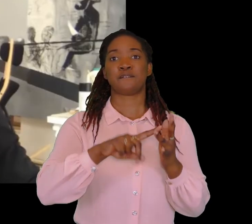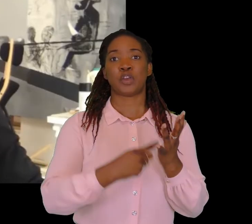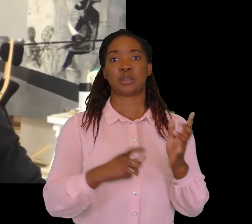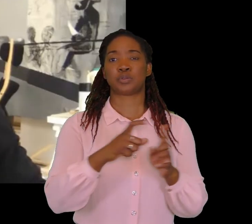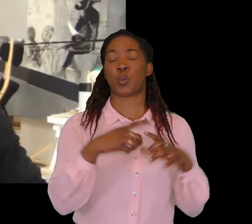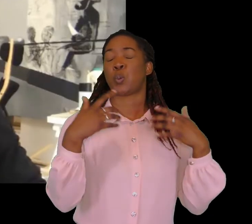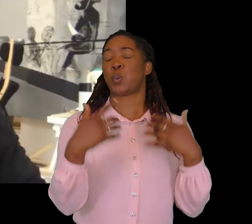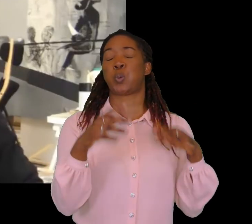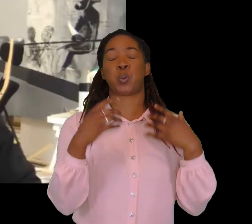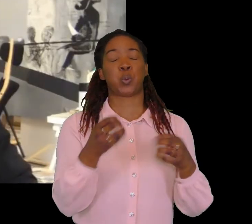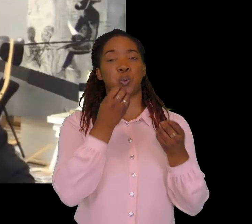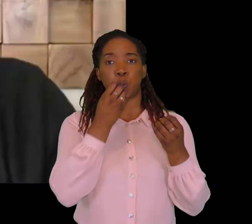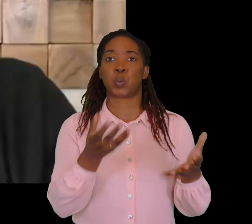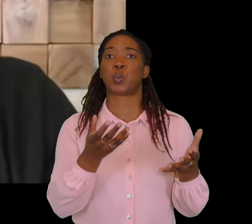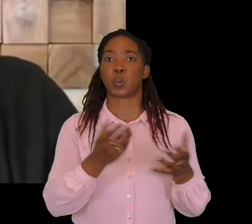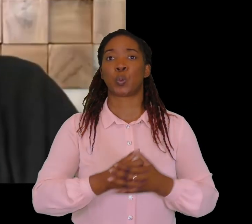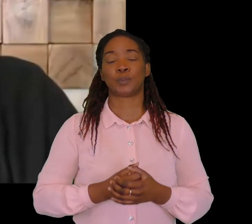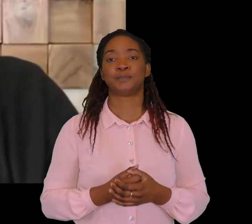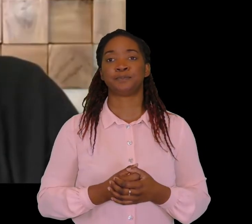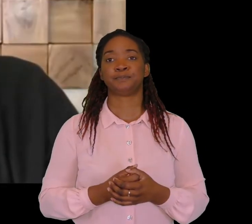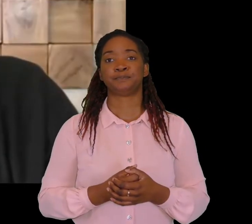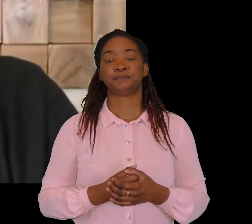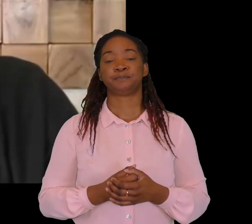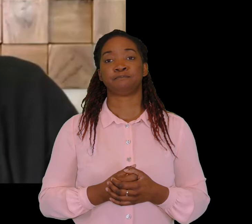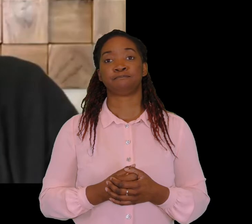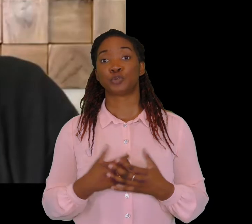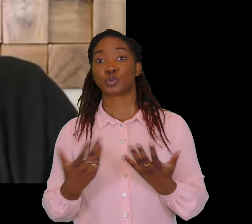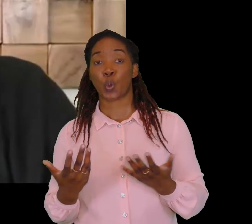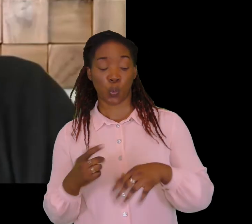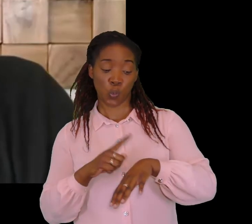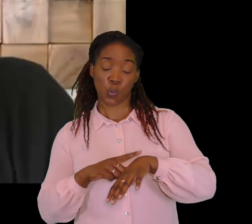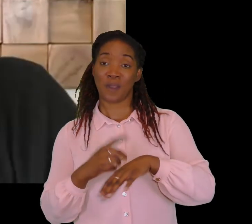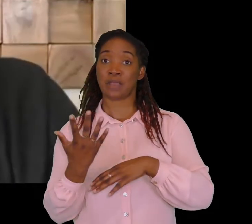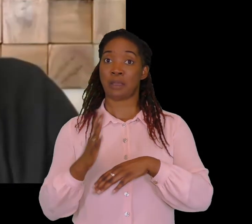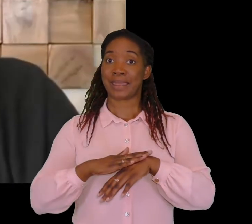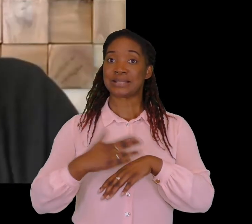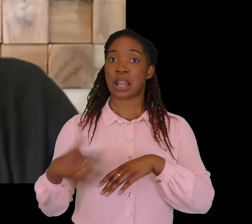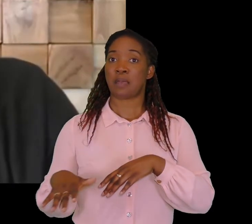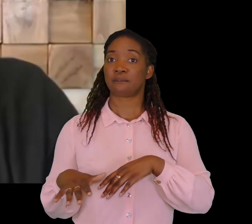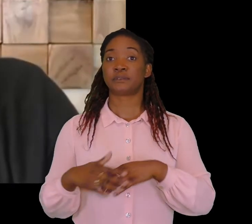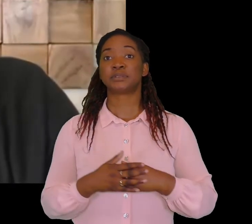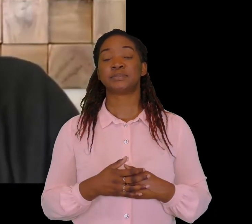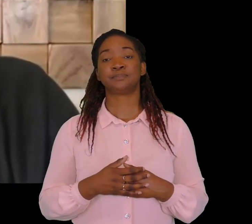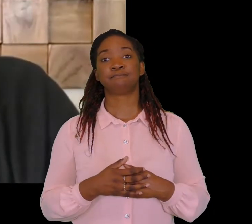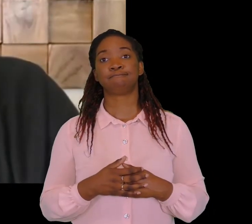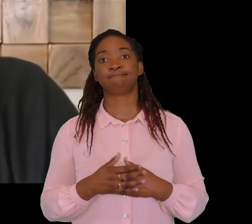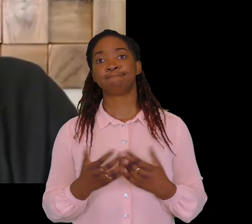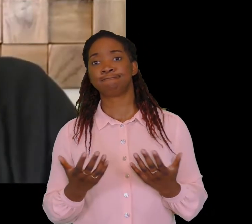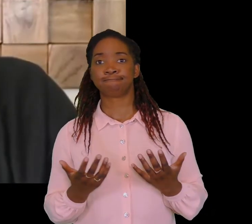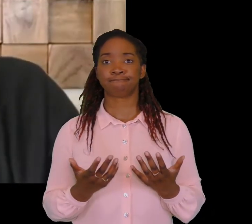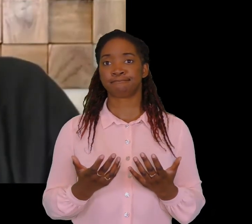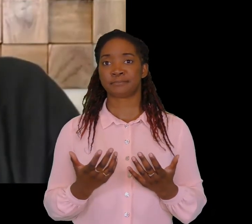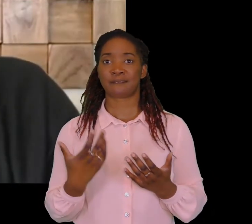exhibition. Yeah. So we have about 5 minutes left, and there